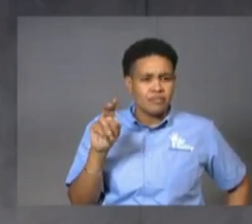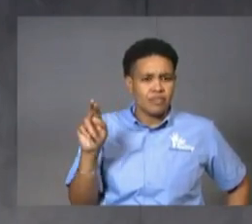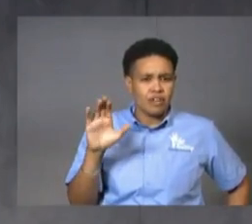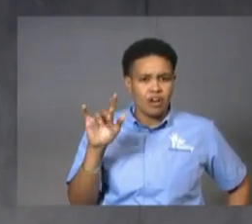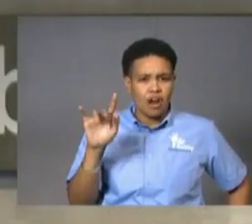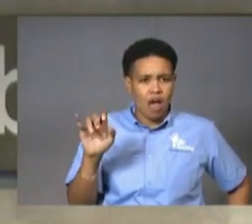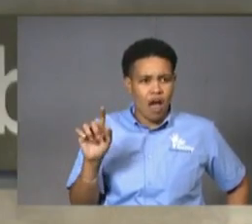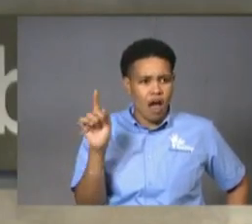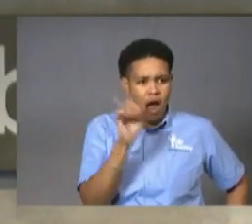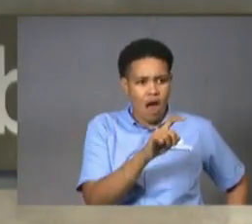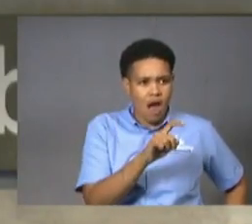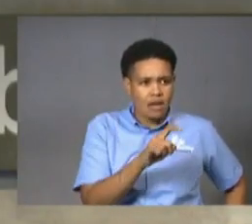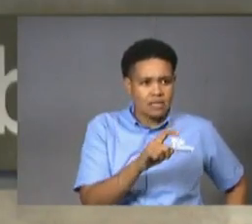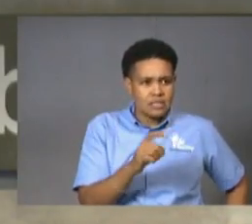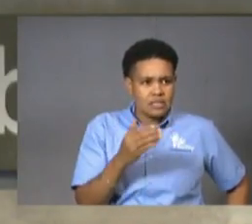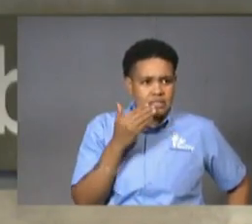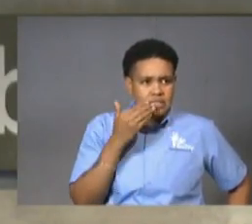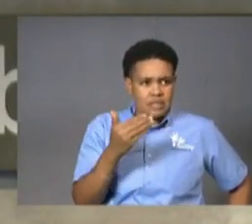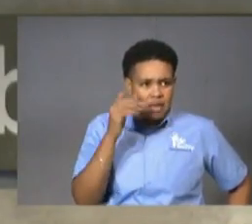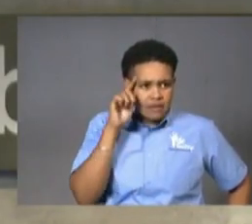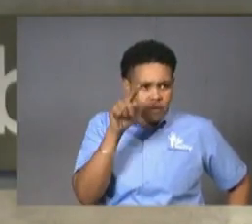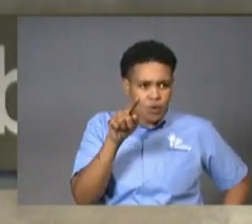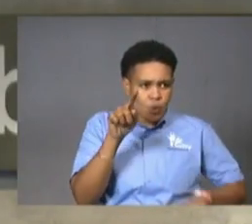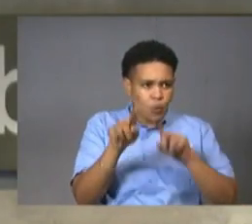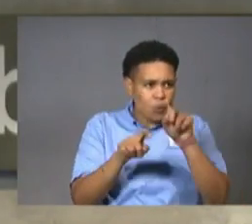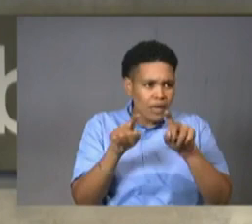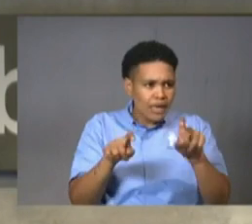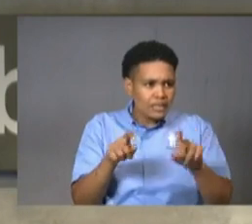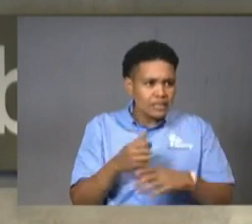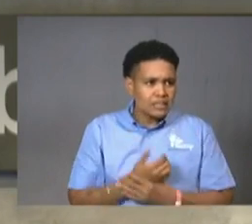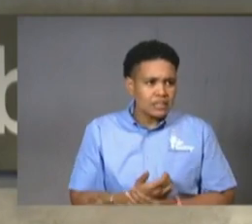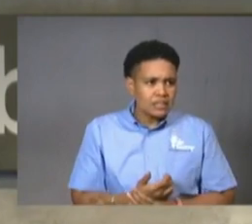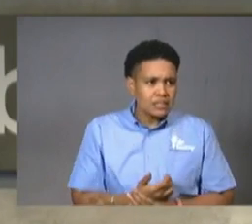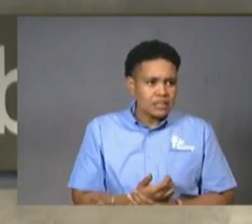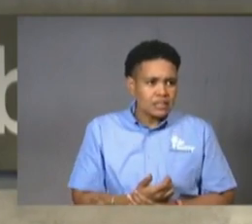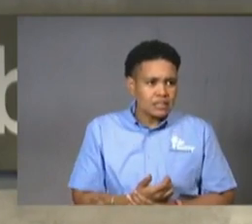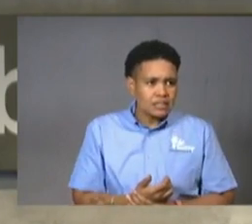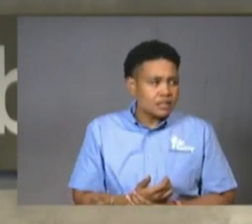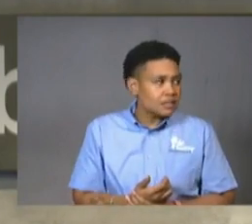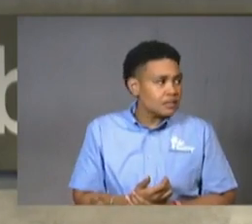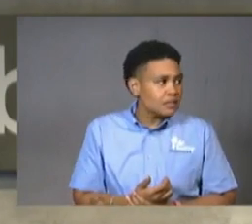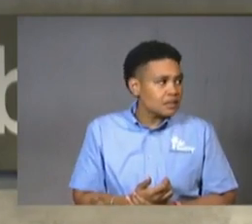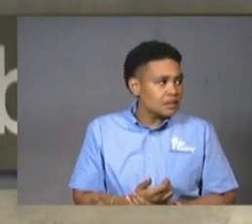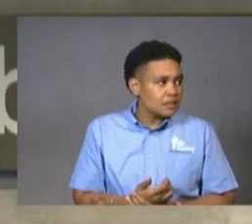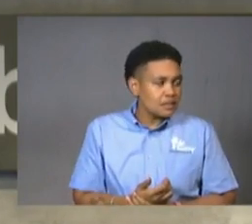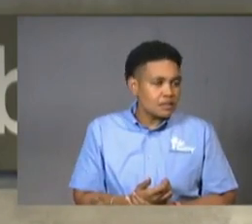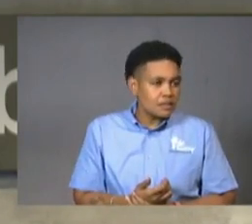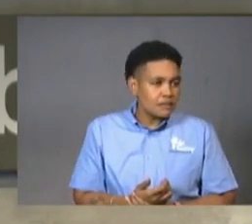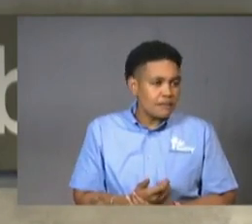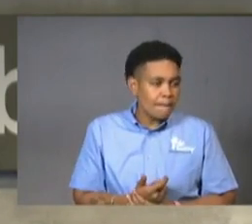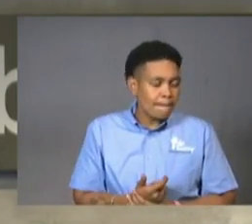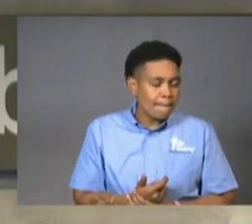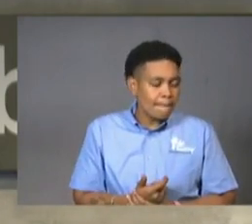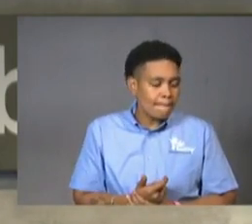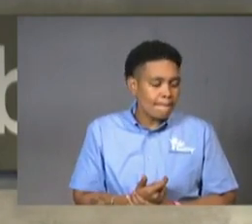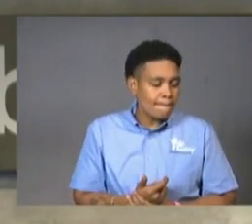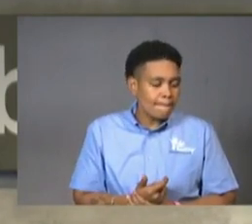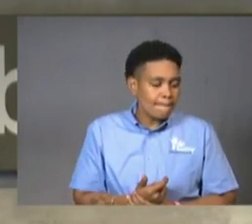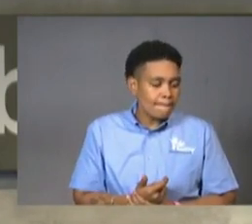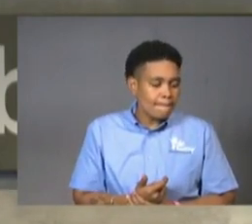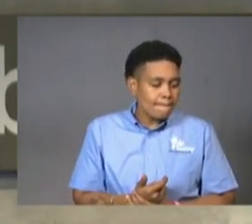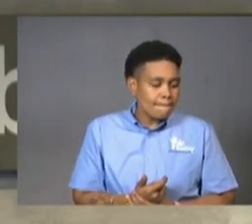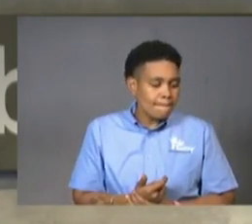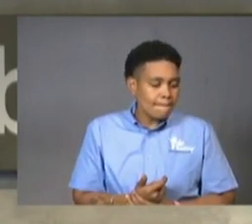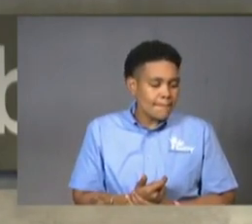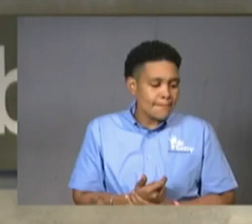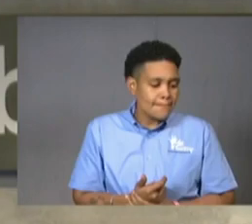Thank you for that question. The diaspora is of central importance to the government